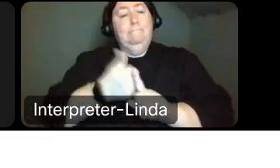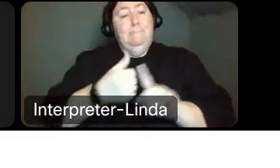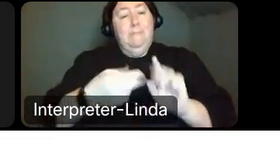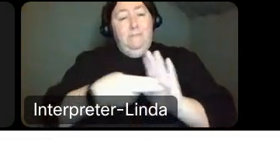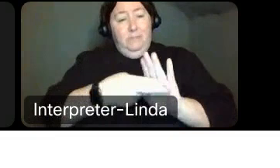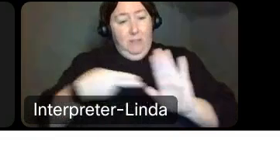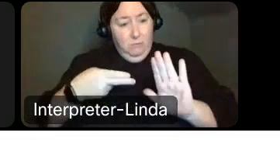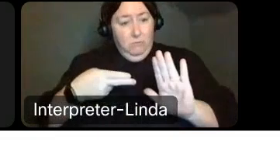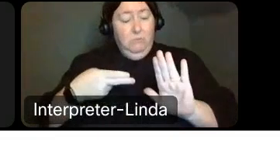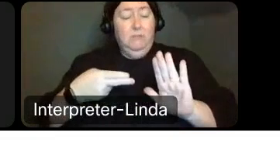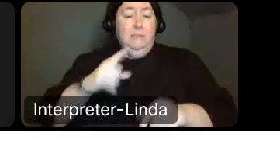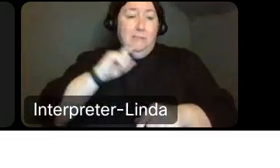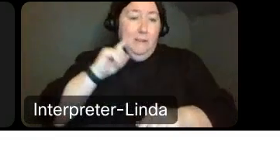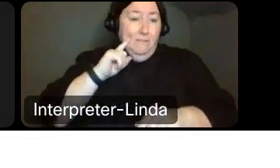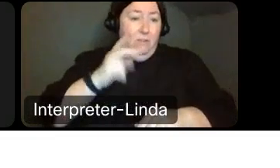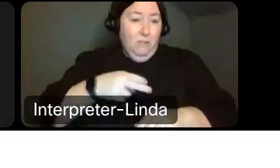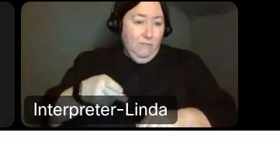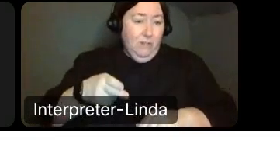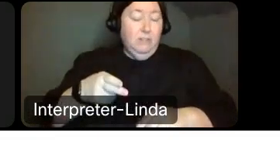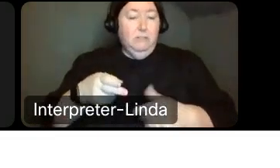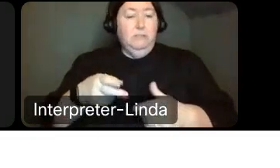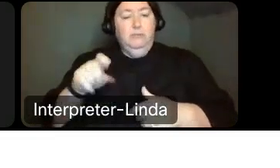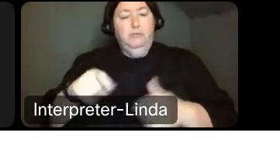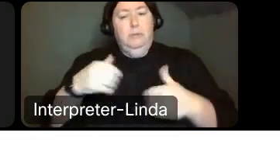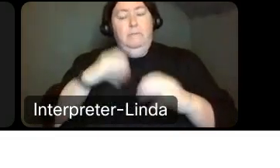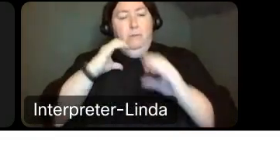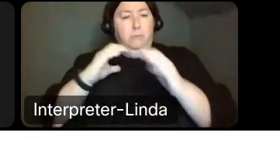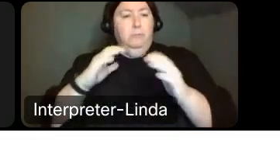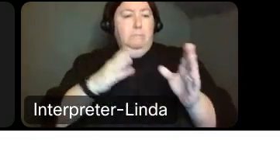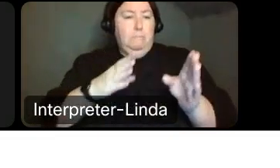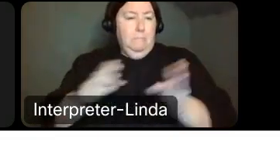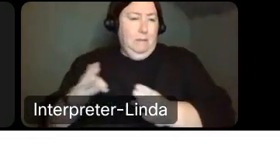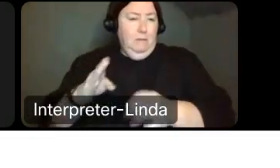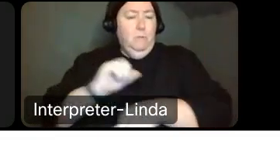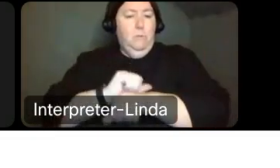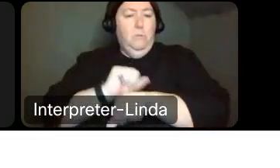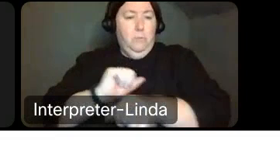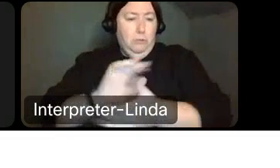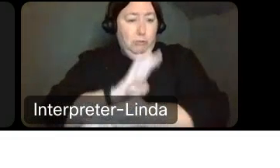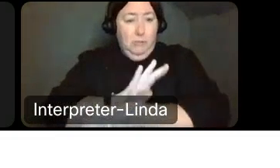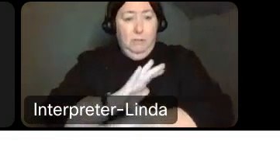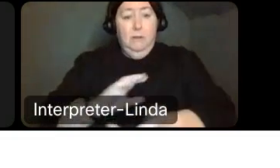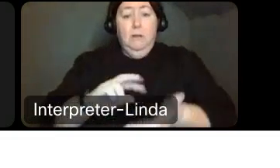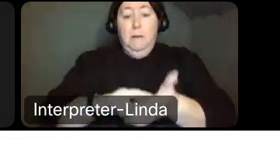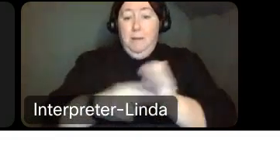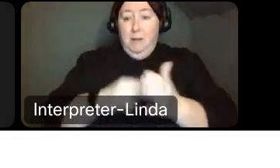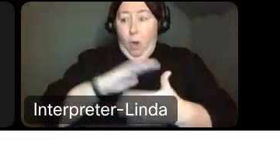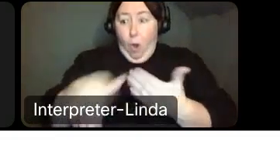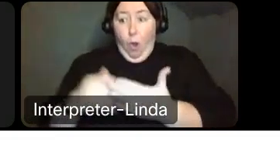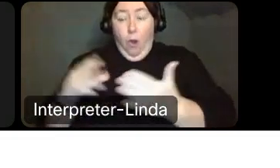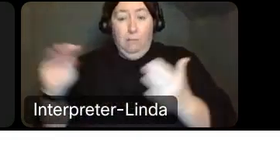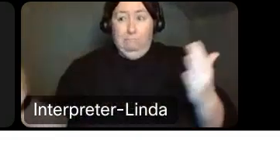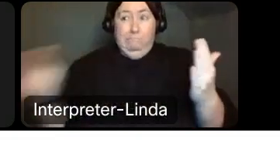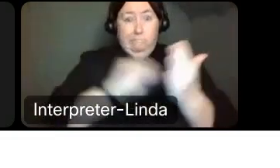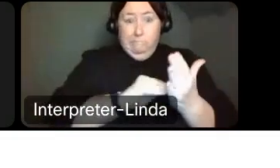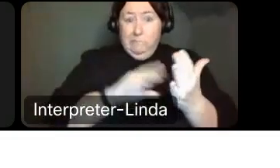diagnosis of deaf or hard of hearing, IEP, should have a communication plan worksheet. Not all of those students will necessarily be in these data collection, and we'll talk about